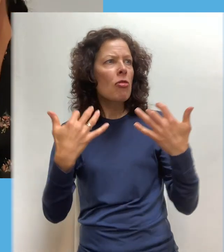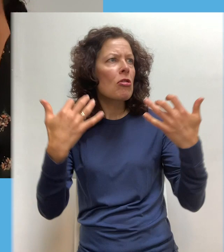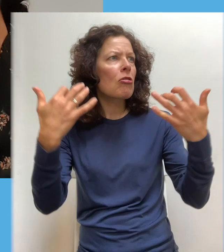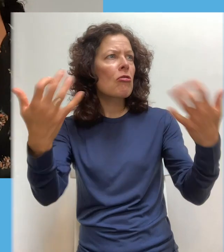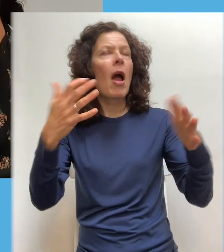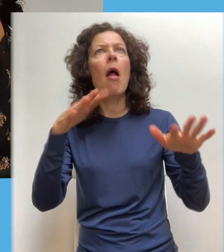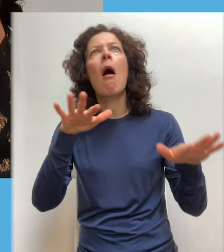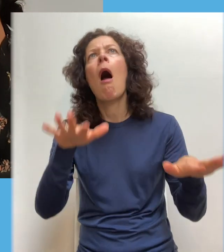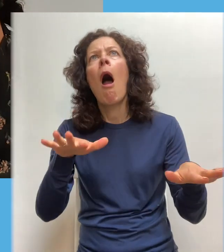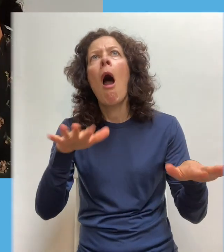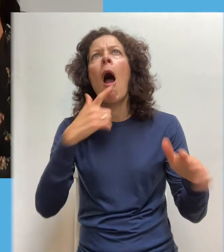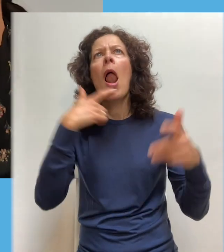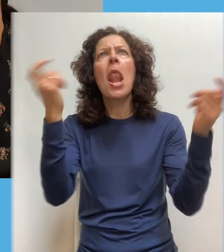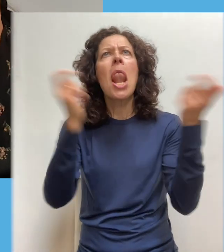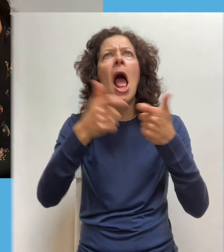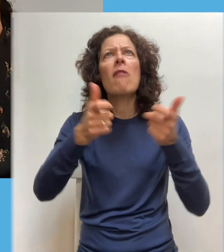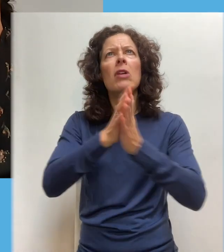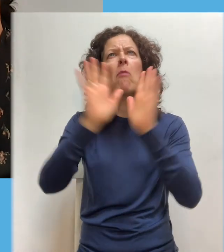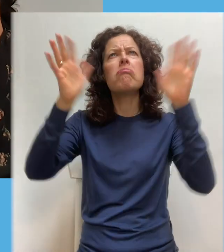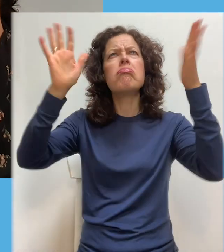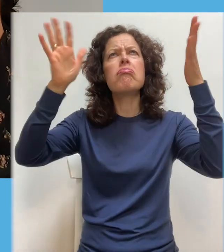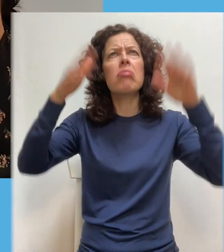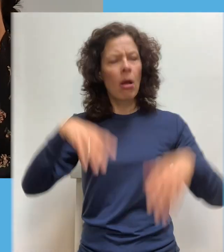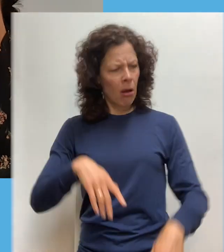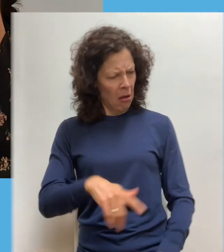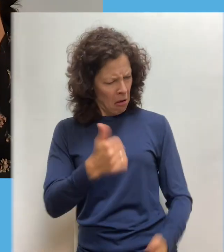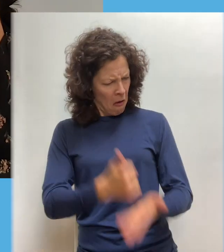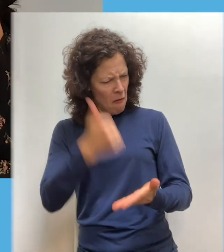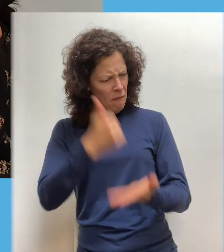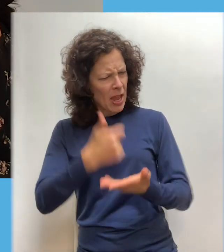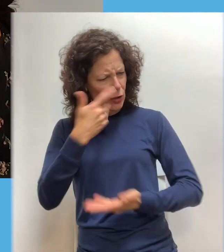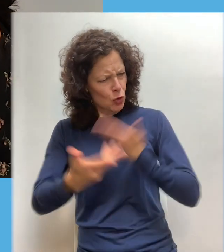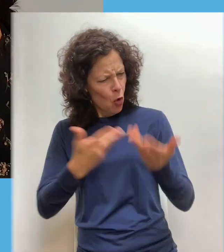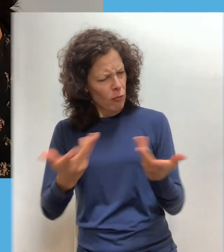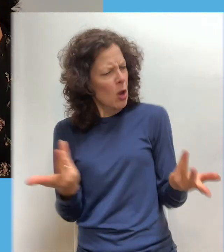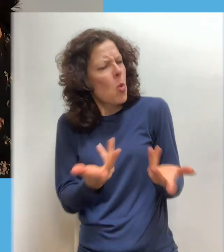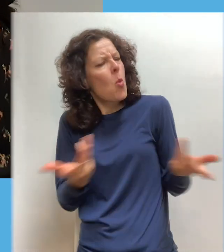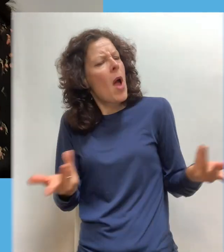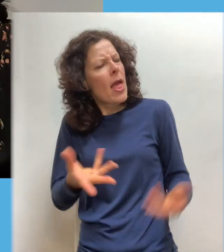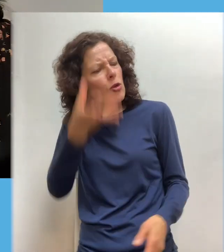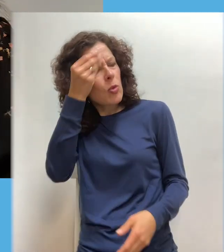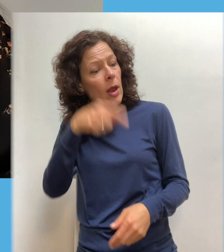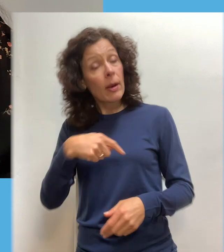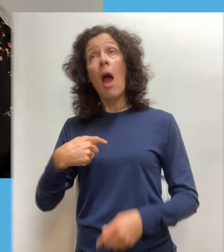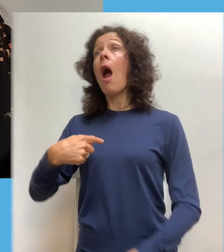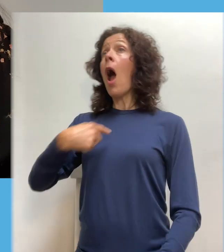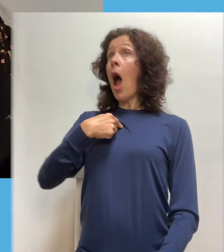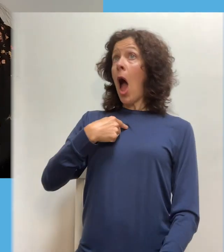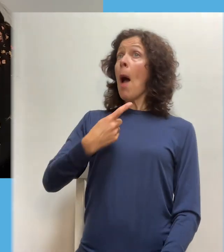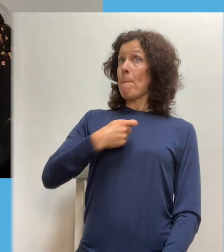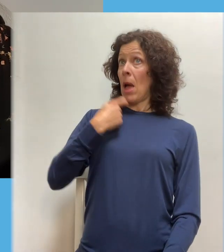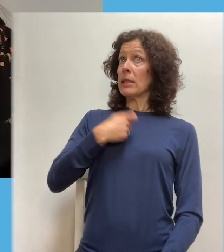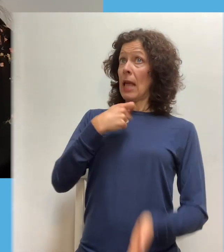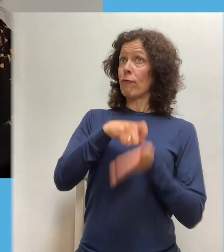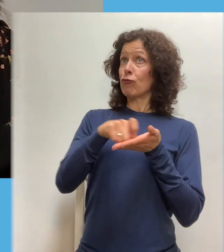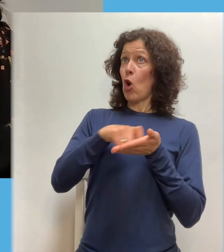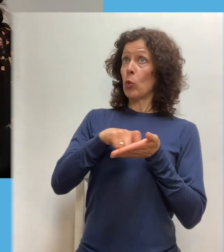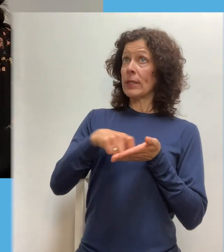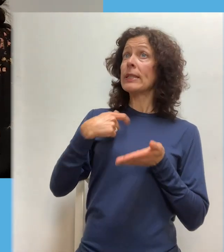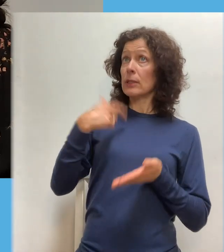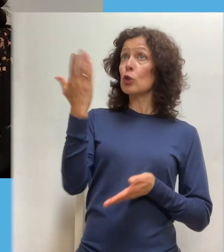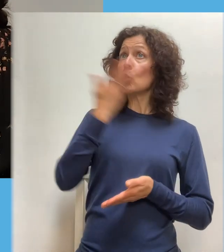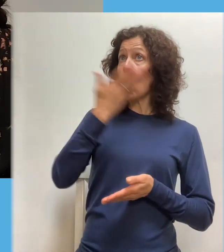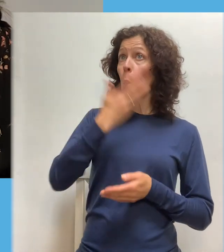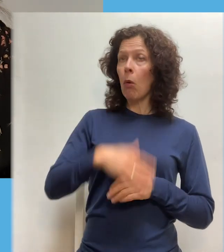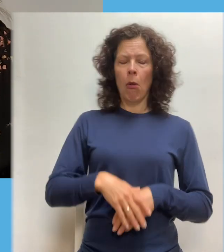"That was a great story," the storyteller said. "Where did you learn it?" "I wrote it at school," Sonny